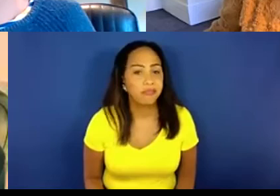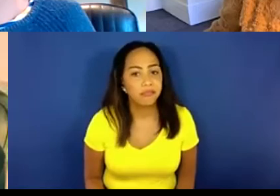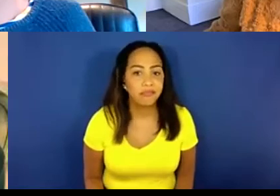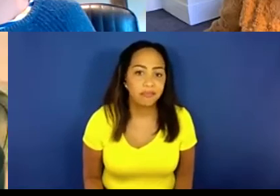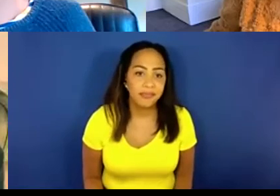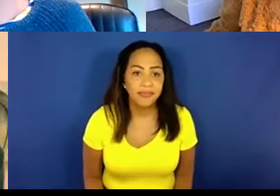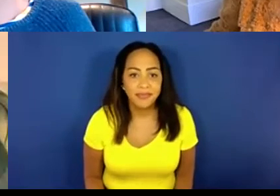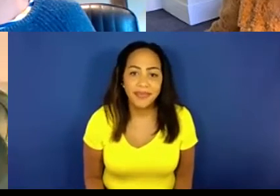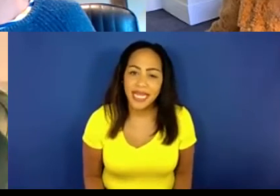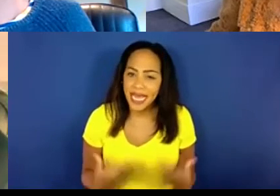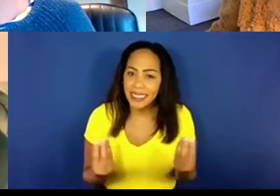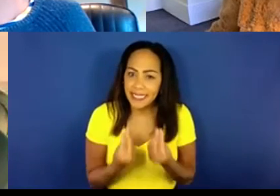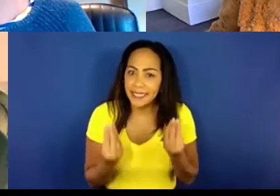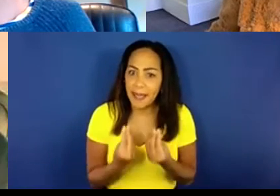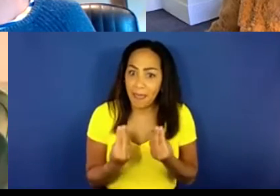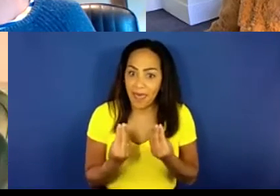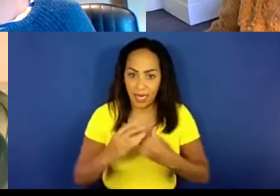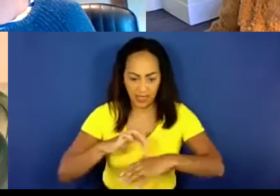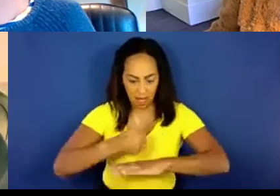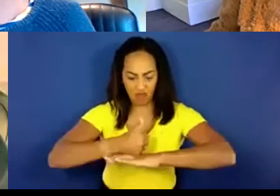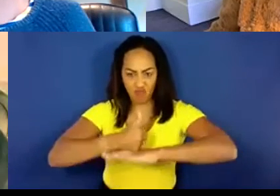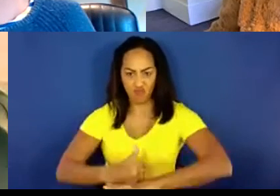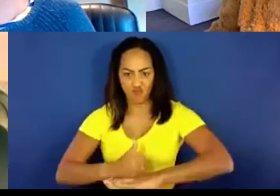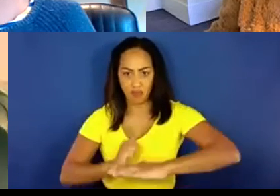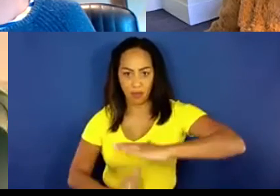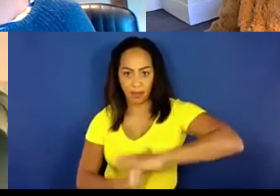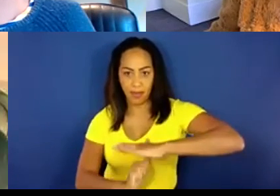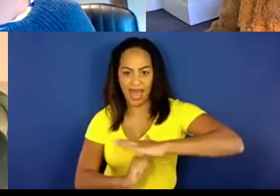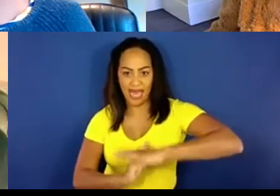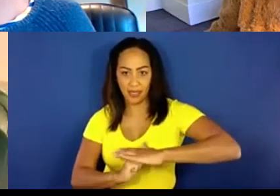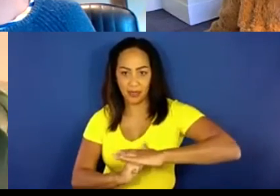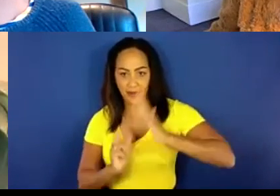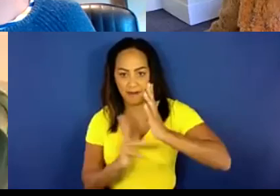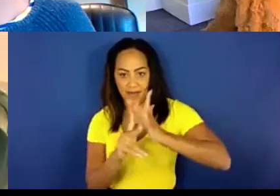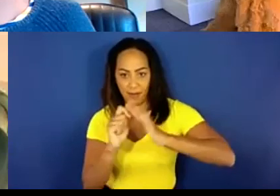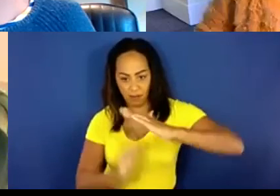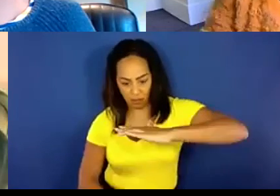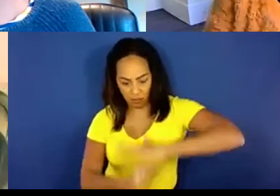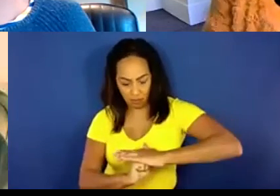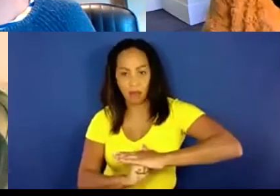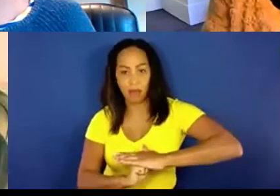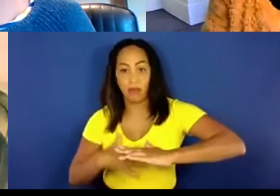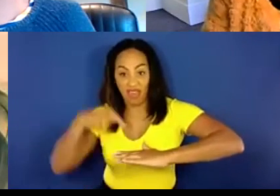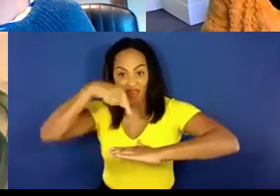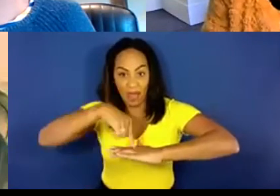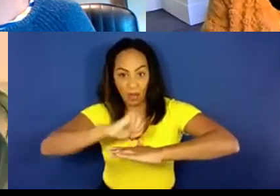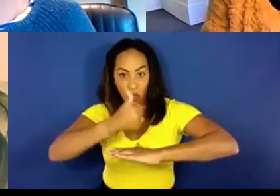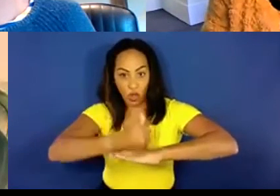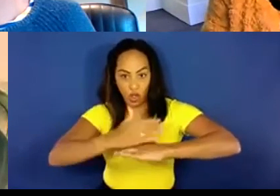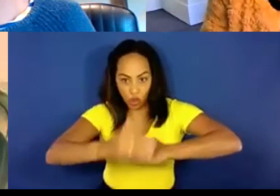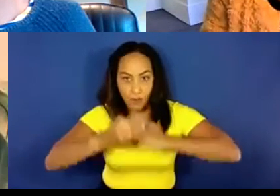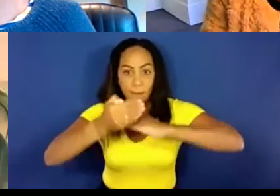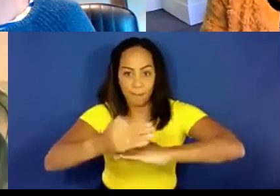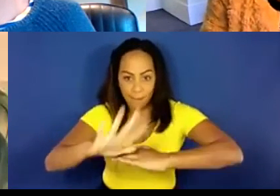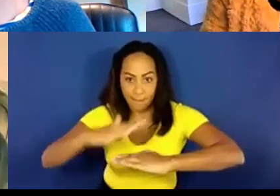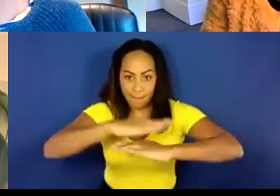it's something to build on for us. In a way, we want to take the kind of the product, if you like, forward. You know, I even like it.